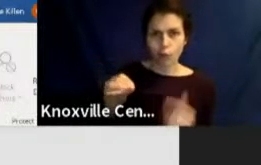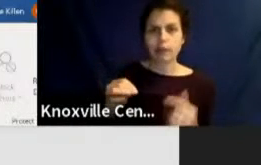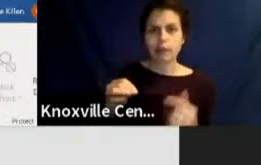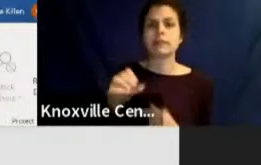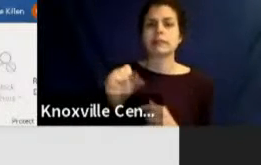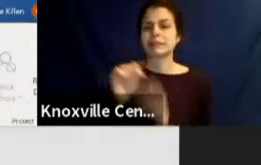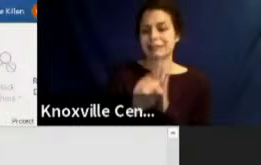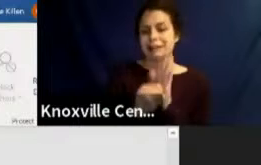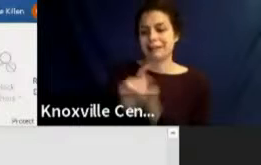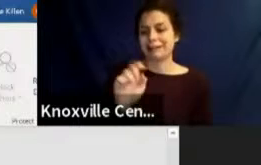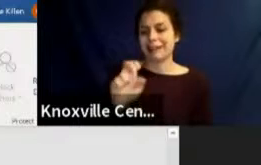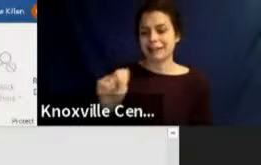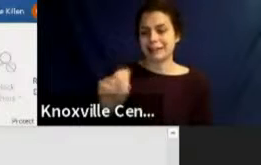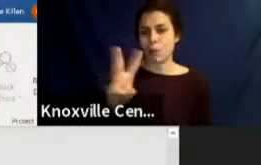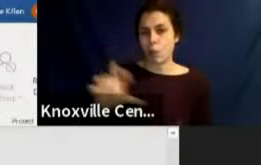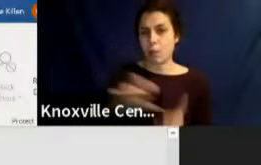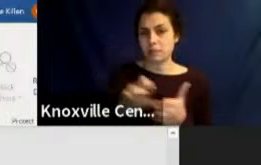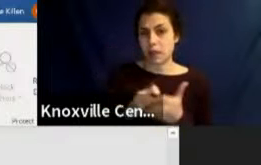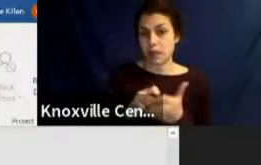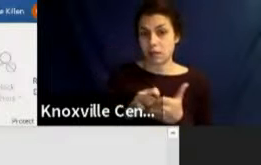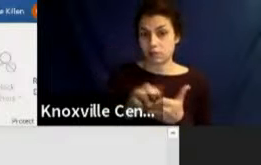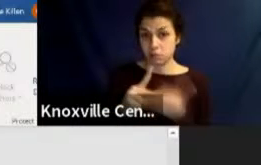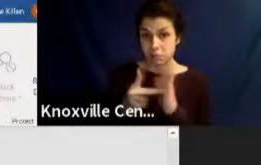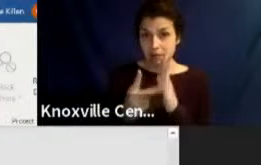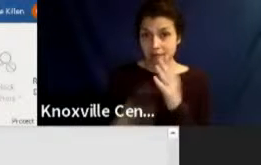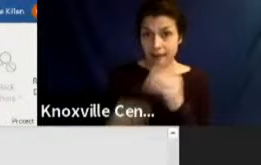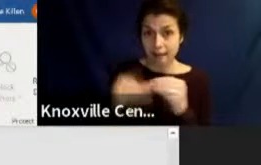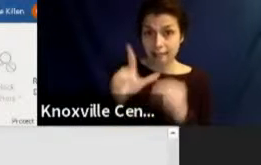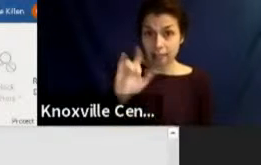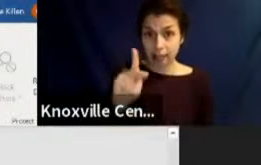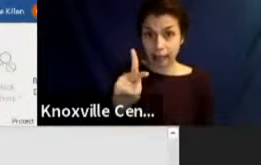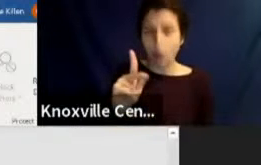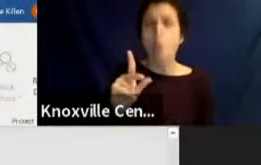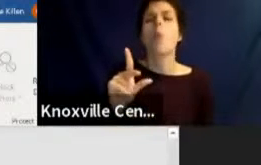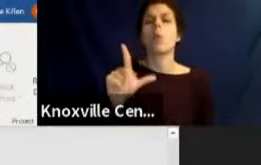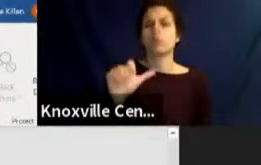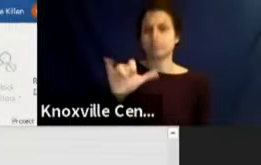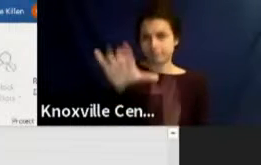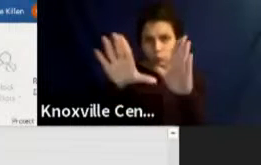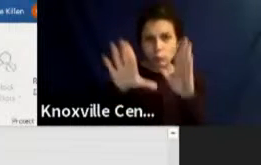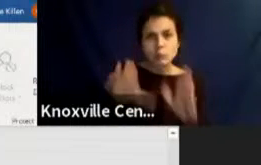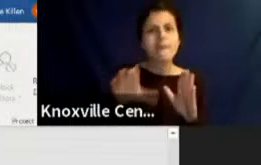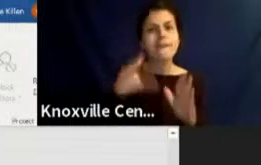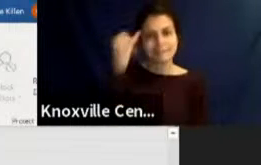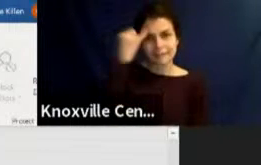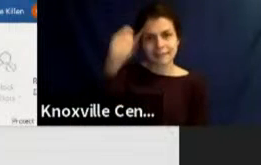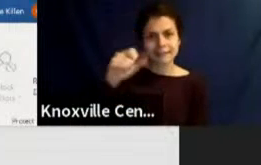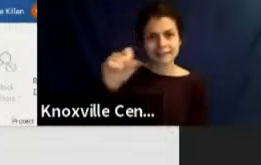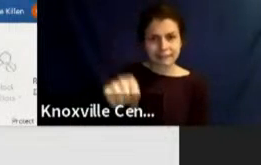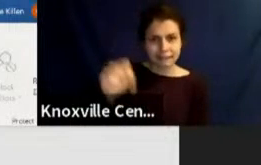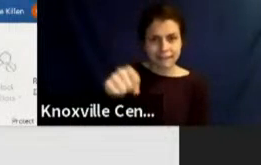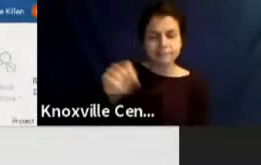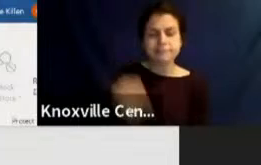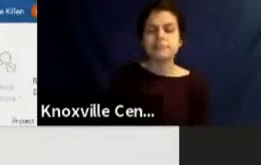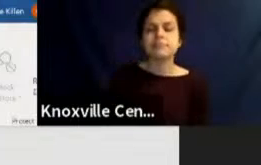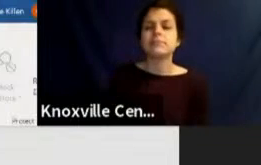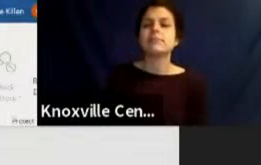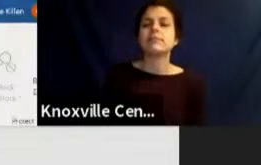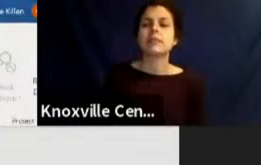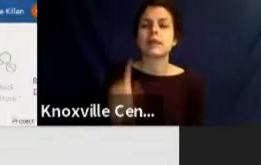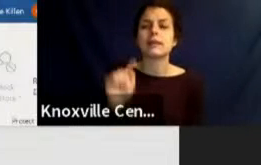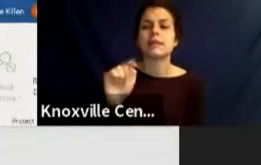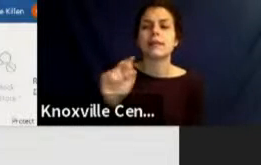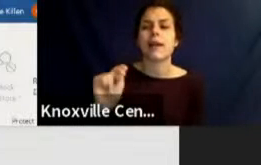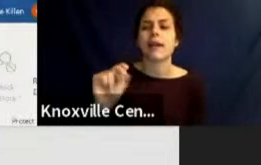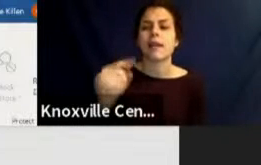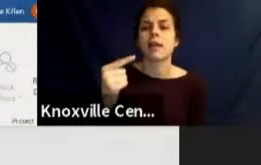Oh, insert the link. Okay, yeah. That would be great. So we can just get that link. It's on the